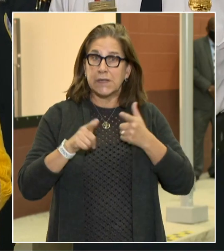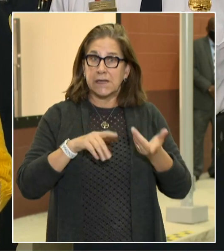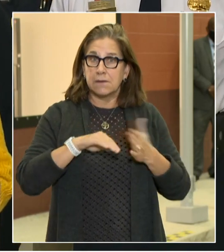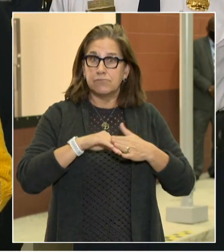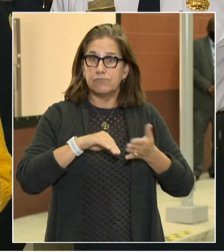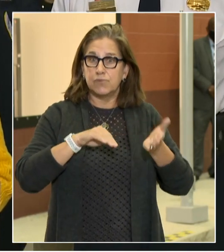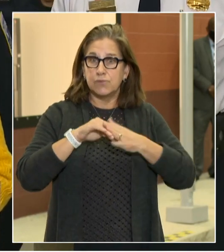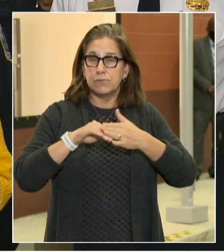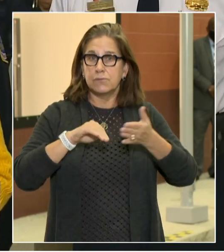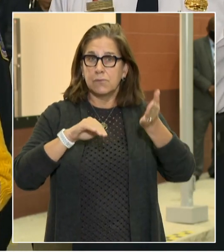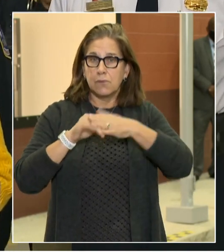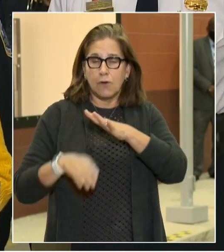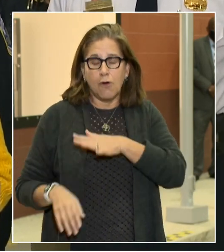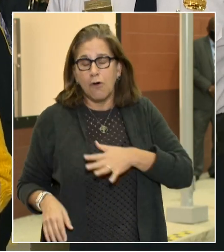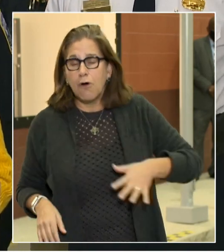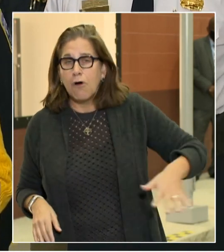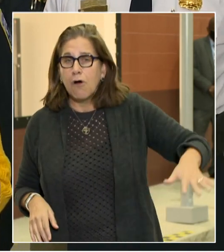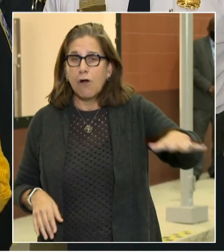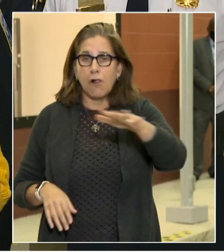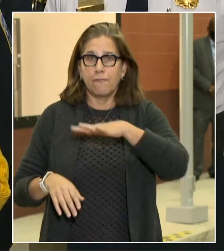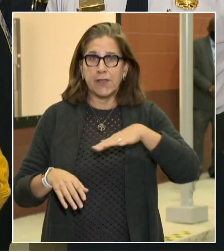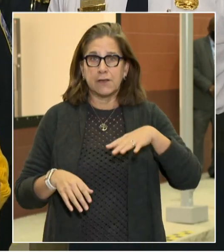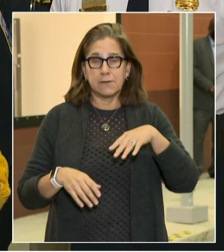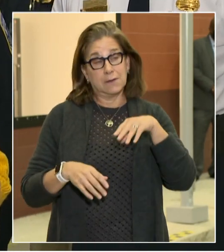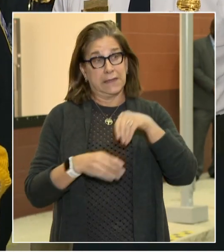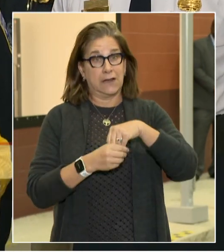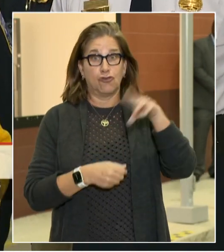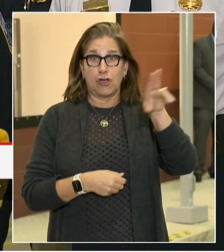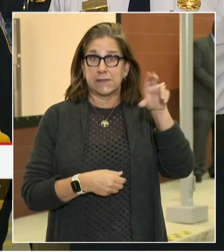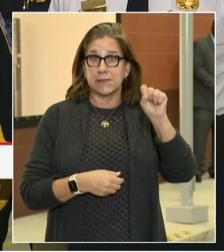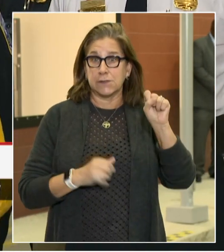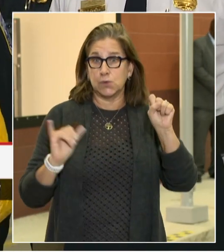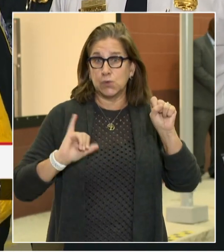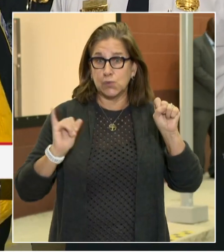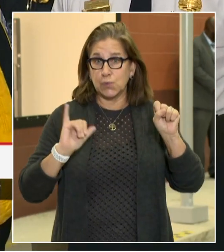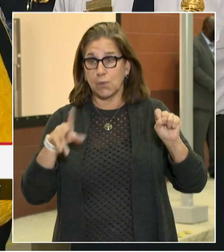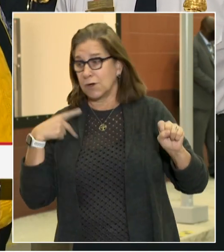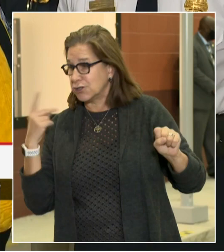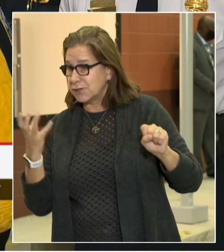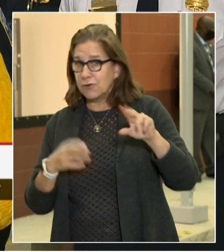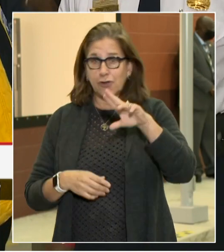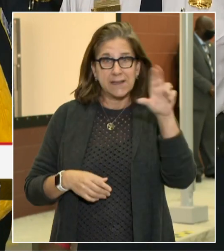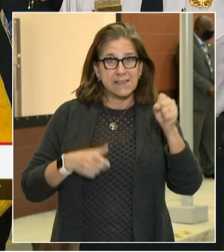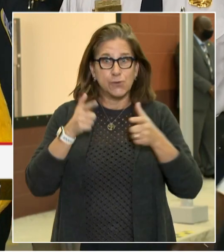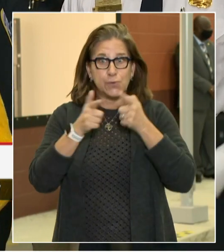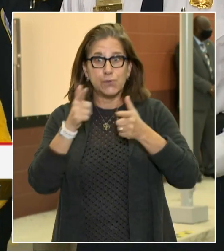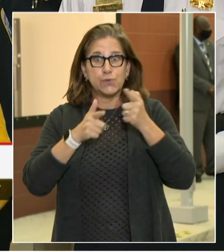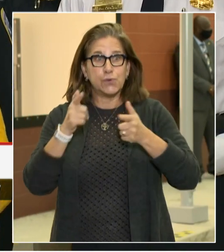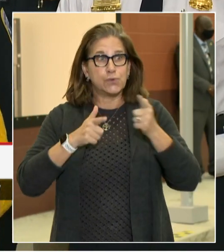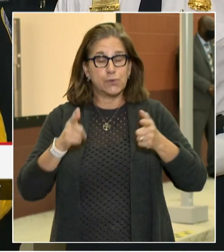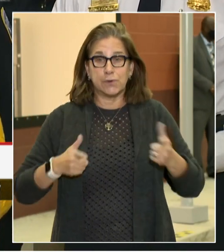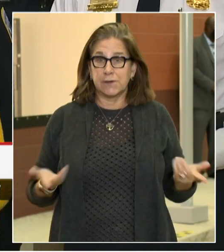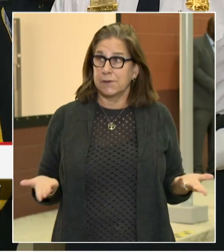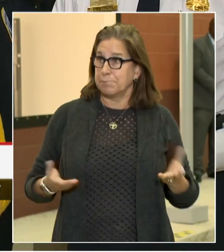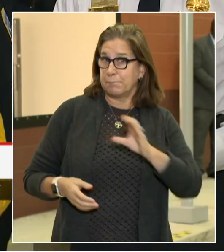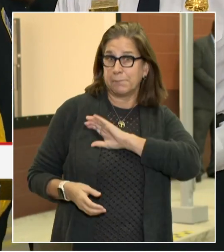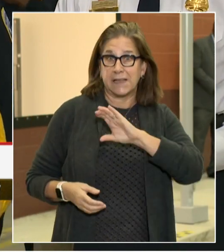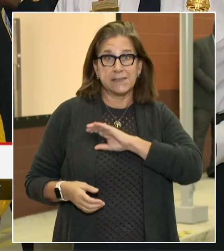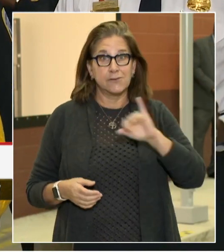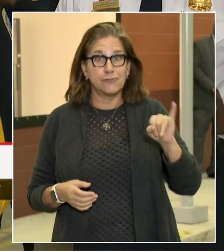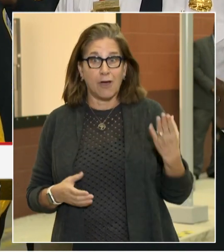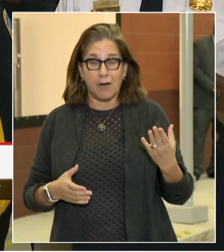know, too, that this has not been an easy climate for police work. But what I appreciate